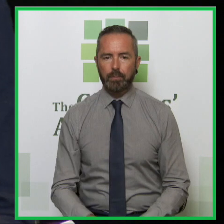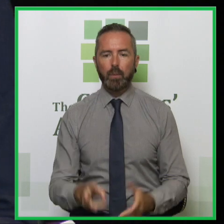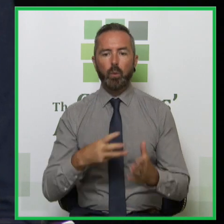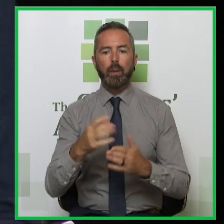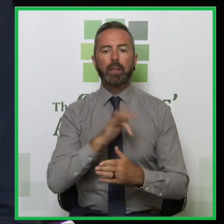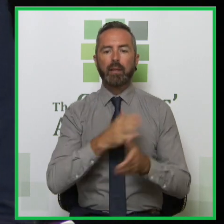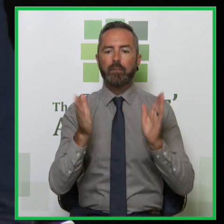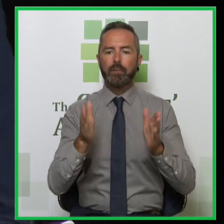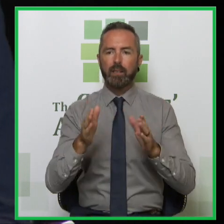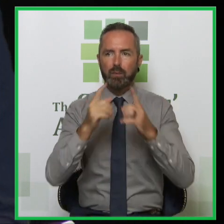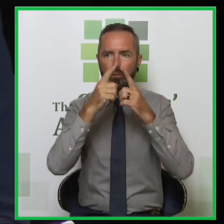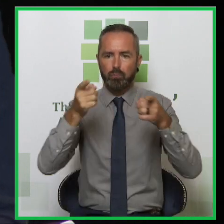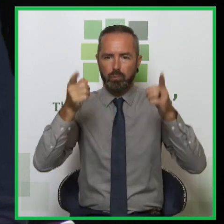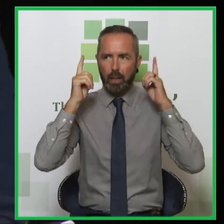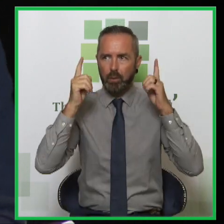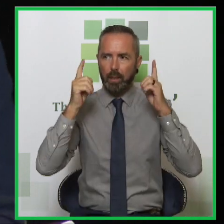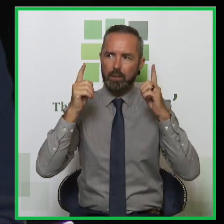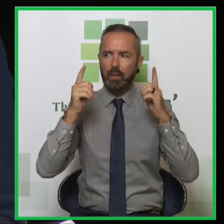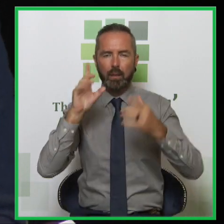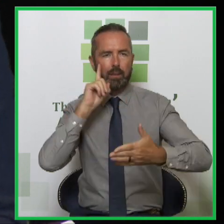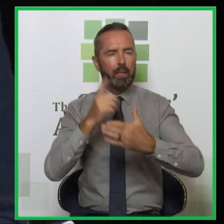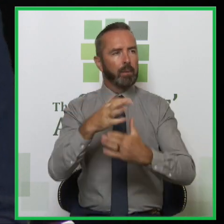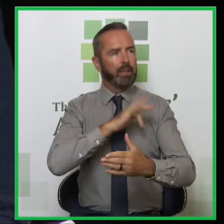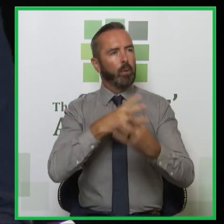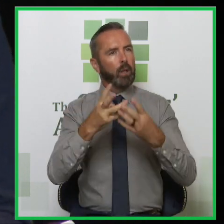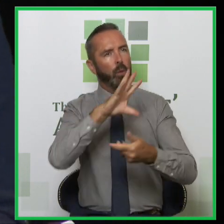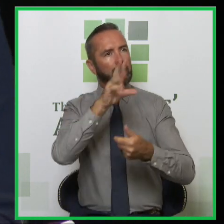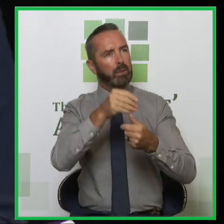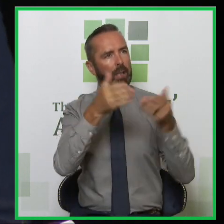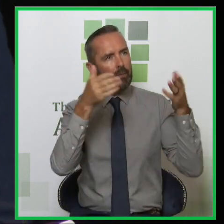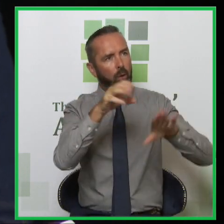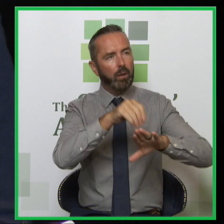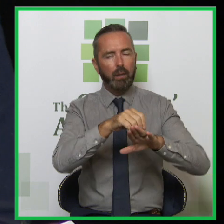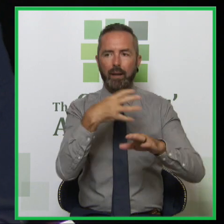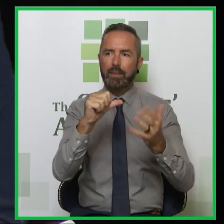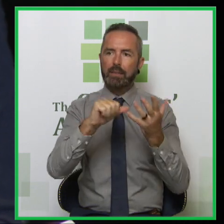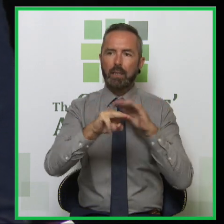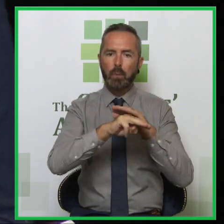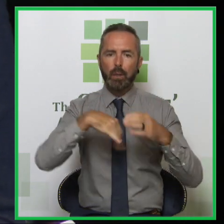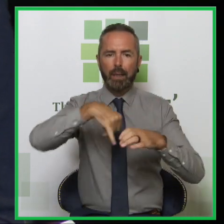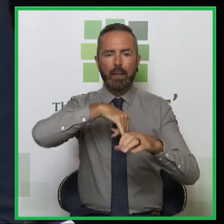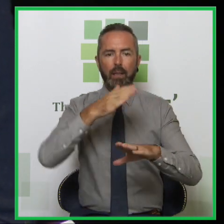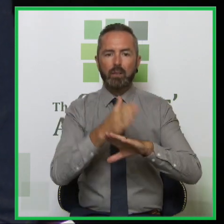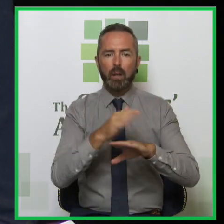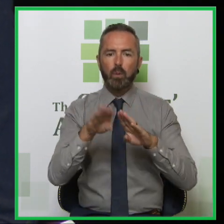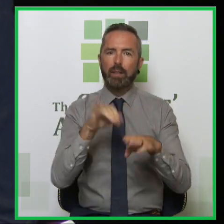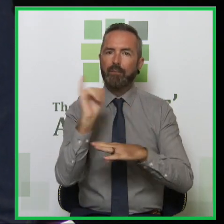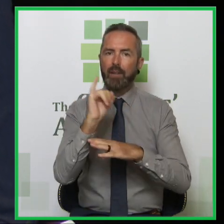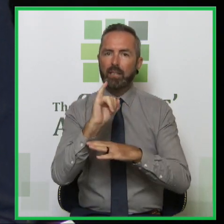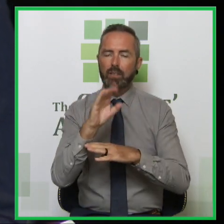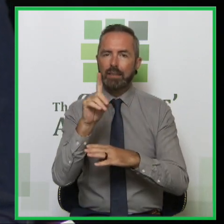was deciding to specialise, and what I was deciding to specialise in, I did a 6-month clinical job in infectious